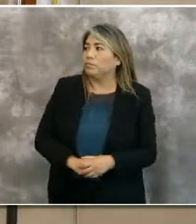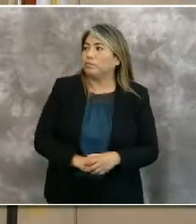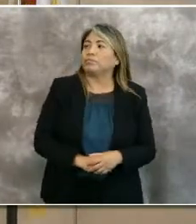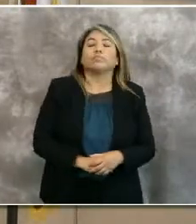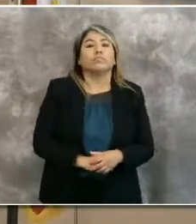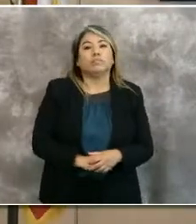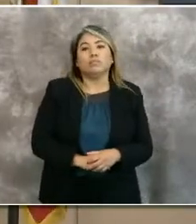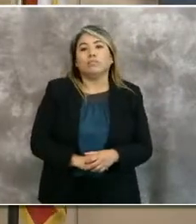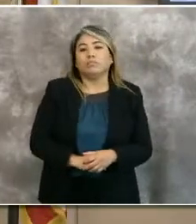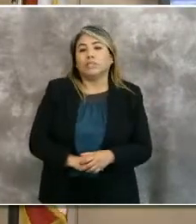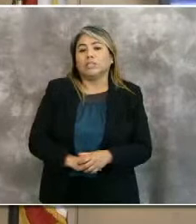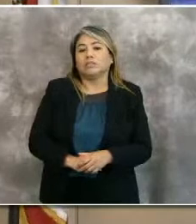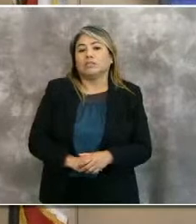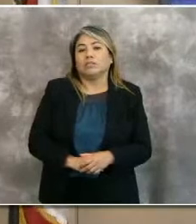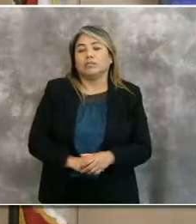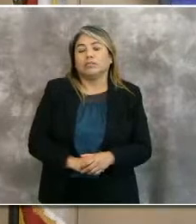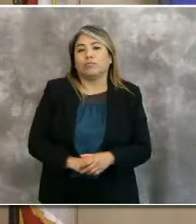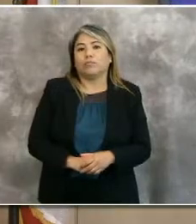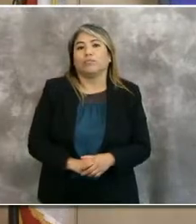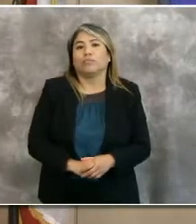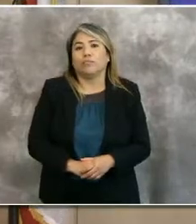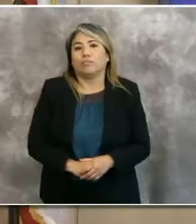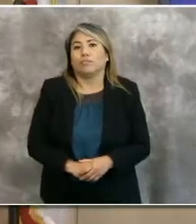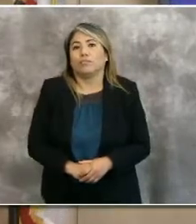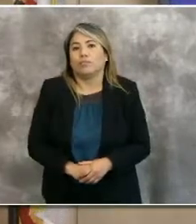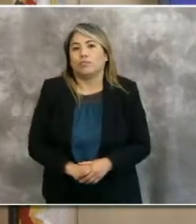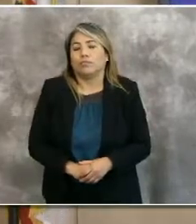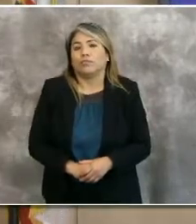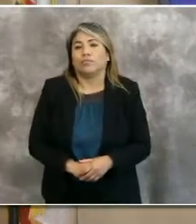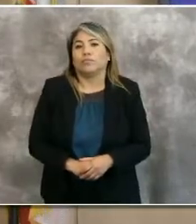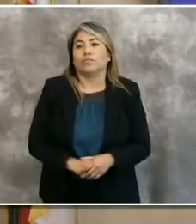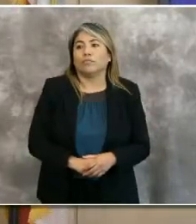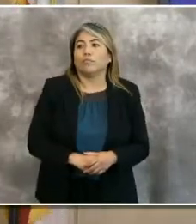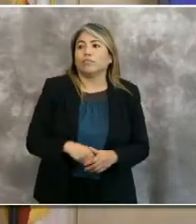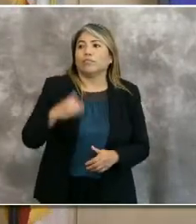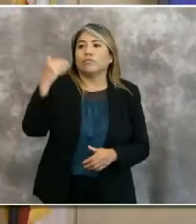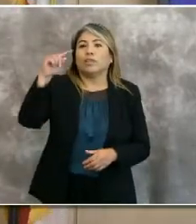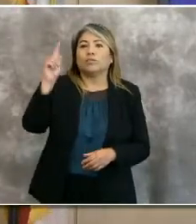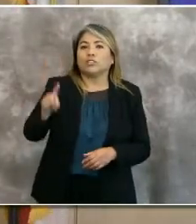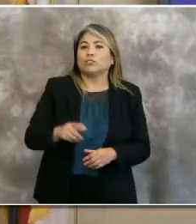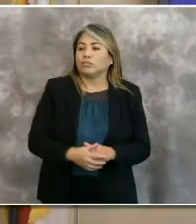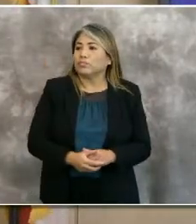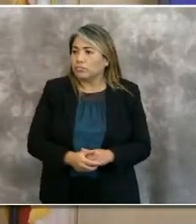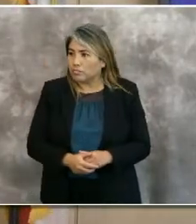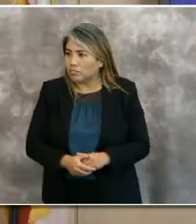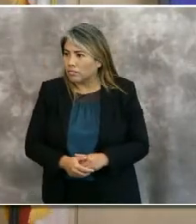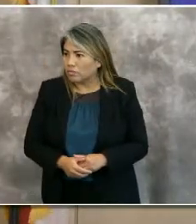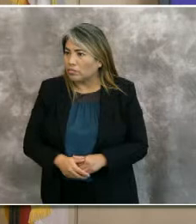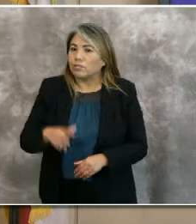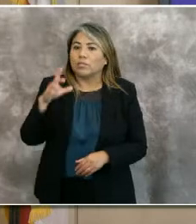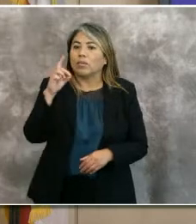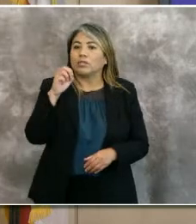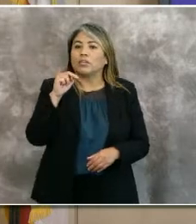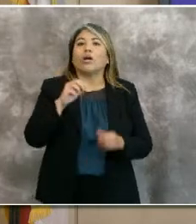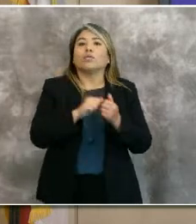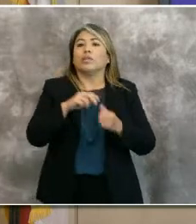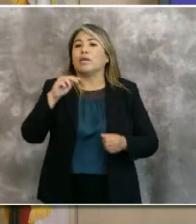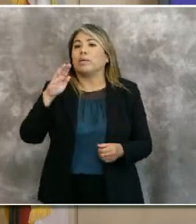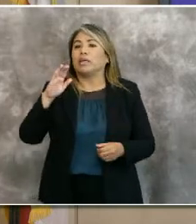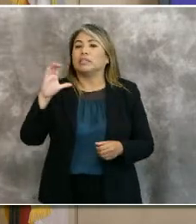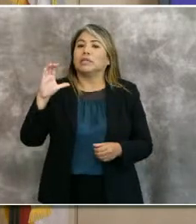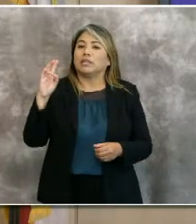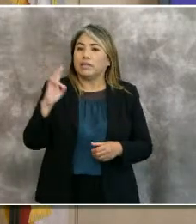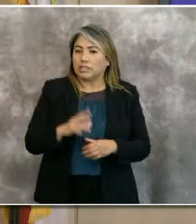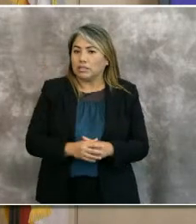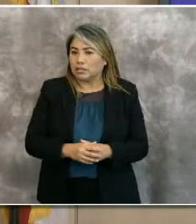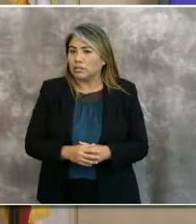Okay, we'll go to the next question. Melissa Adon with NBC7, please state your